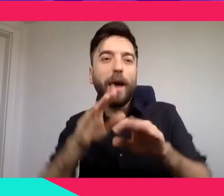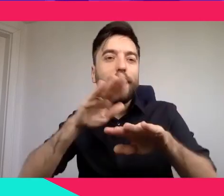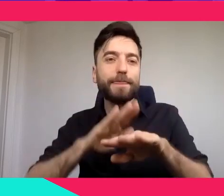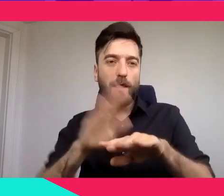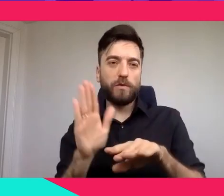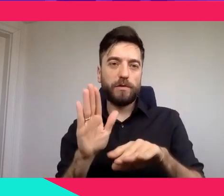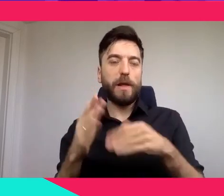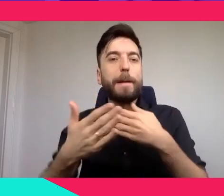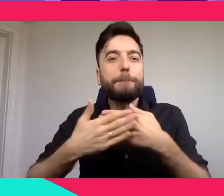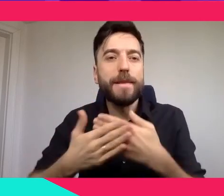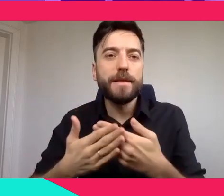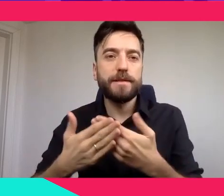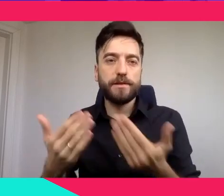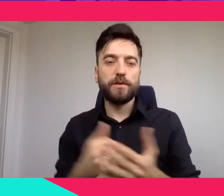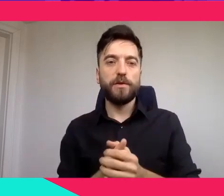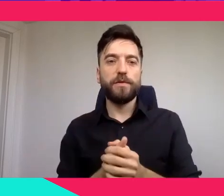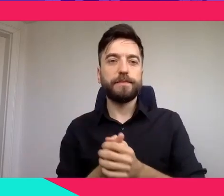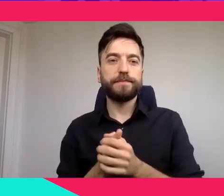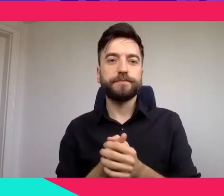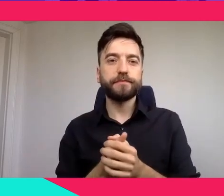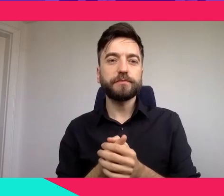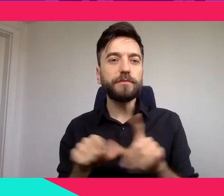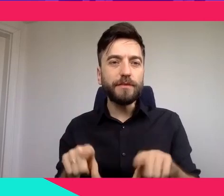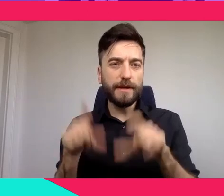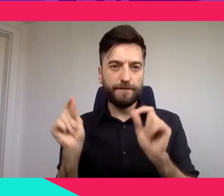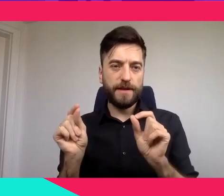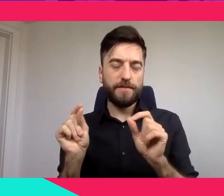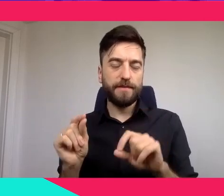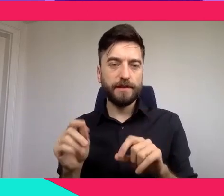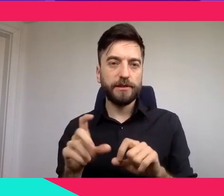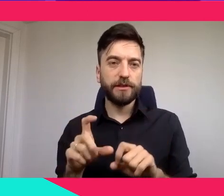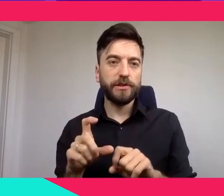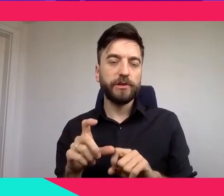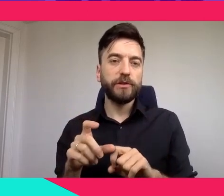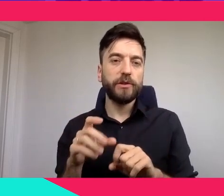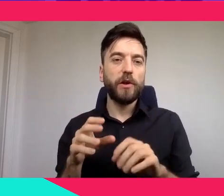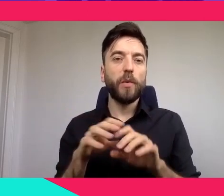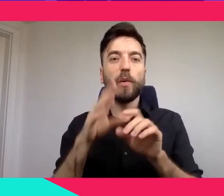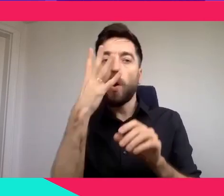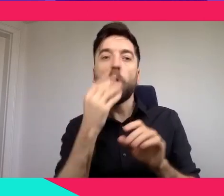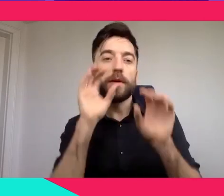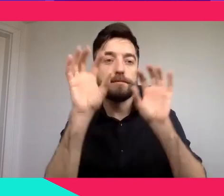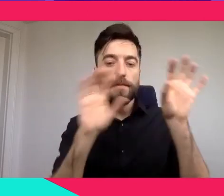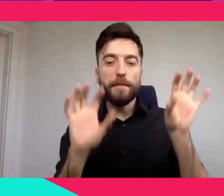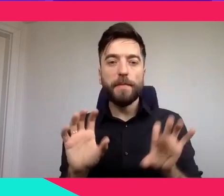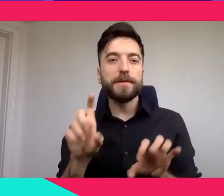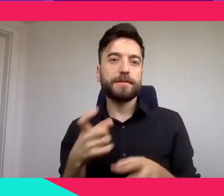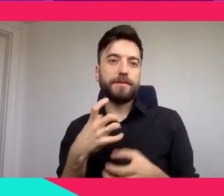selected parts of the artwork that you want to have in your collage. And that way the artwork becomes part of you.